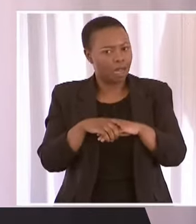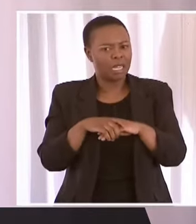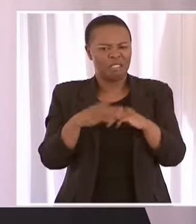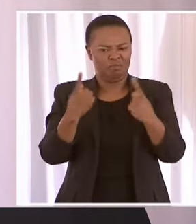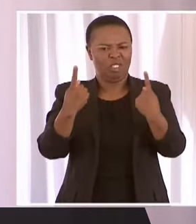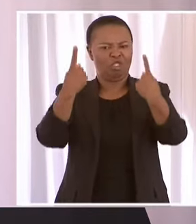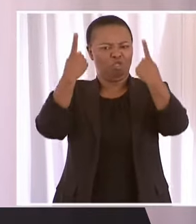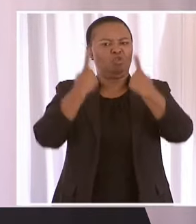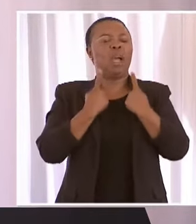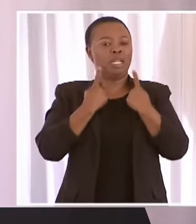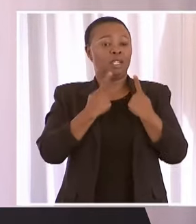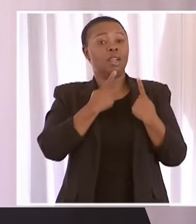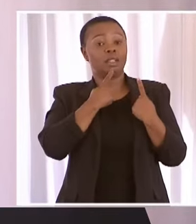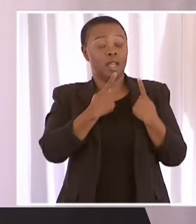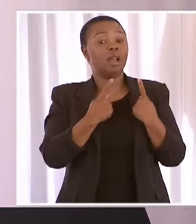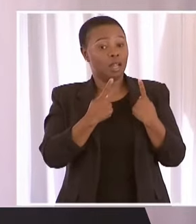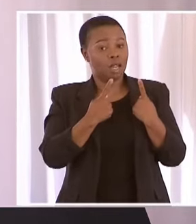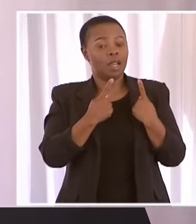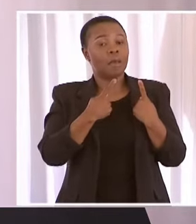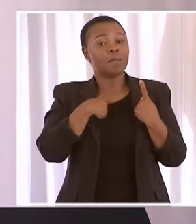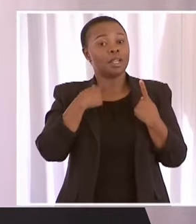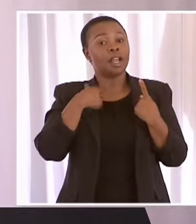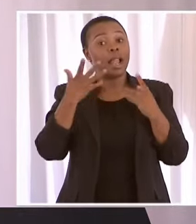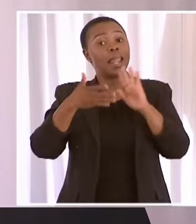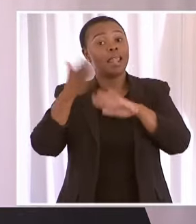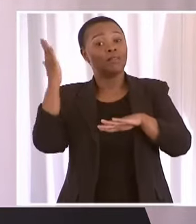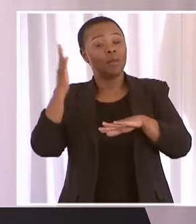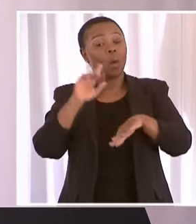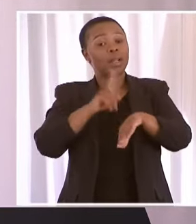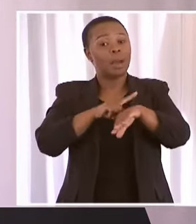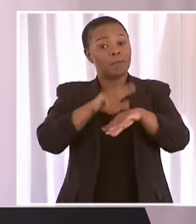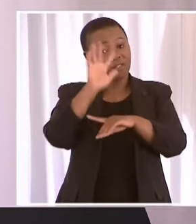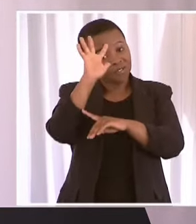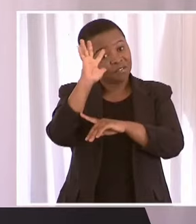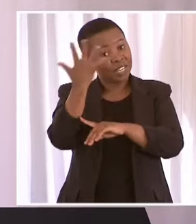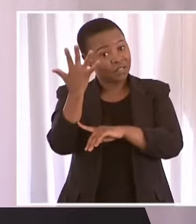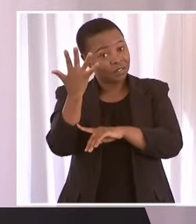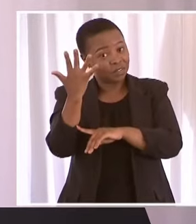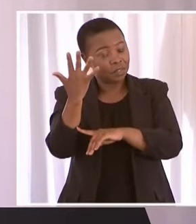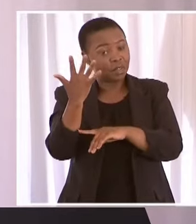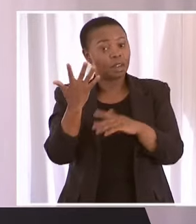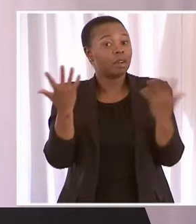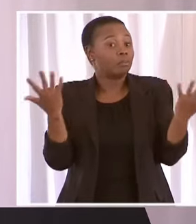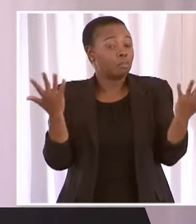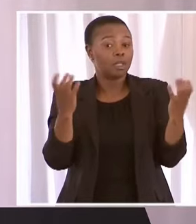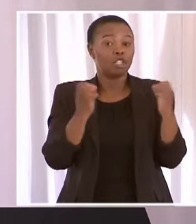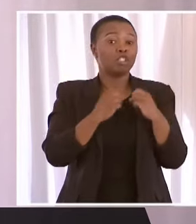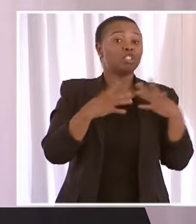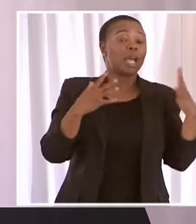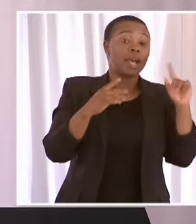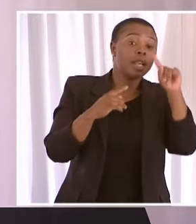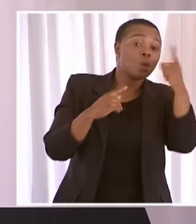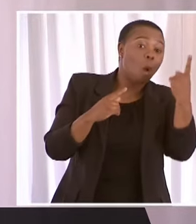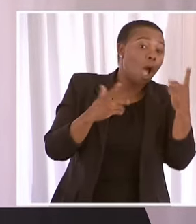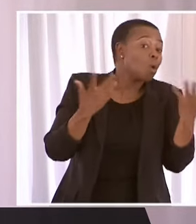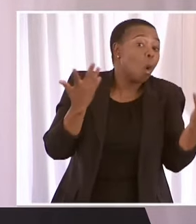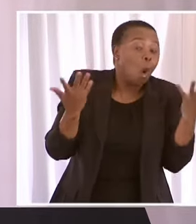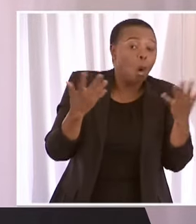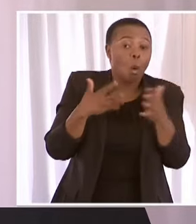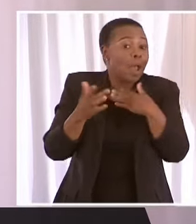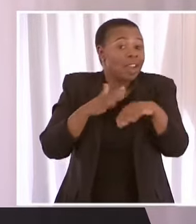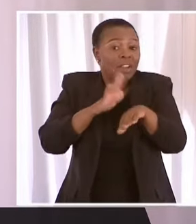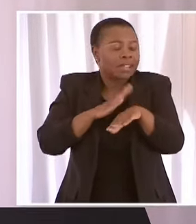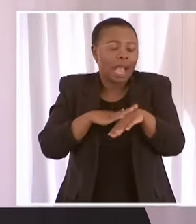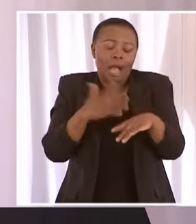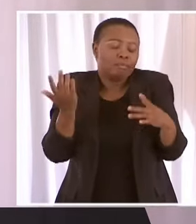instructions and say, I'm leaving this trip at around 5 p.m. Whether it stops at 1 a.m., whatever time, he